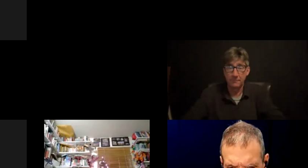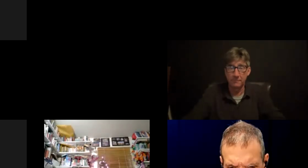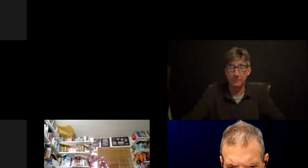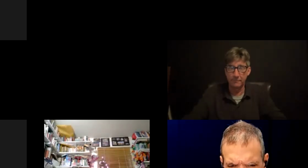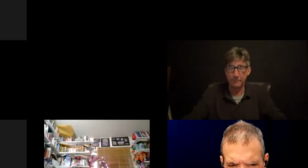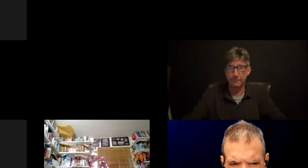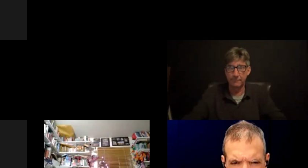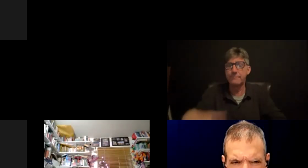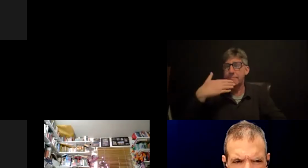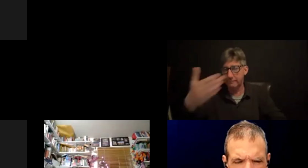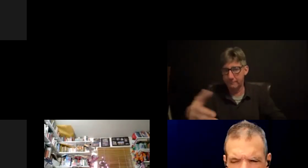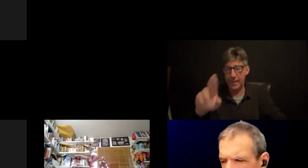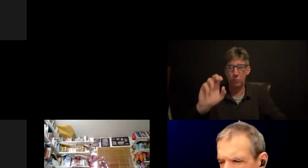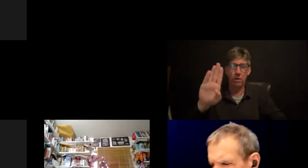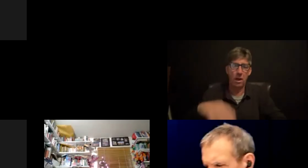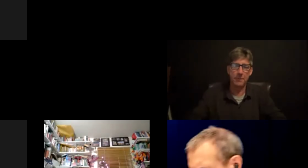Thanks, Rob.